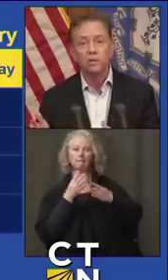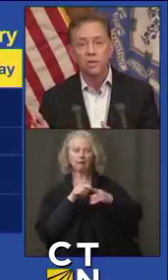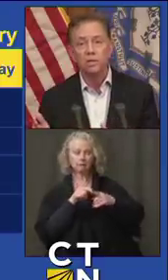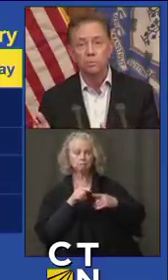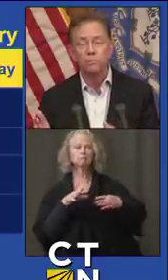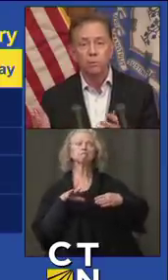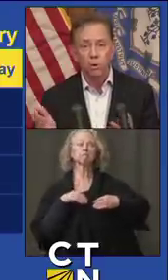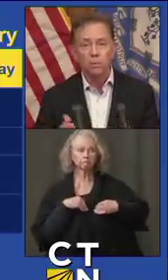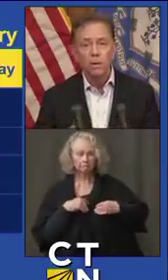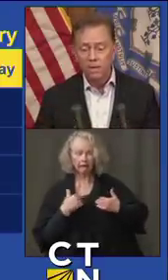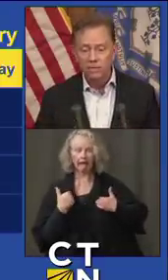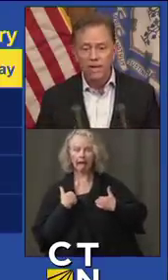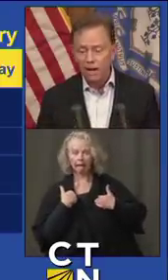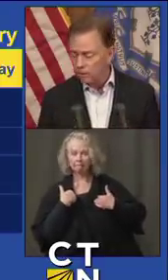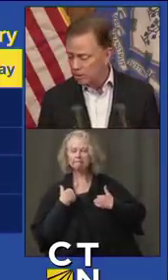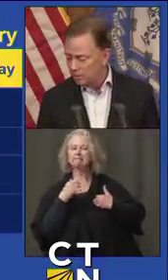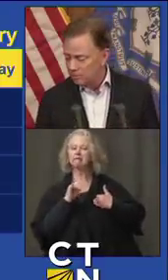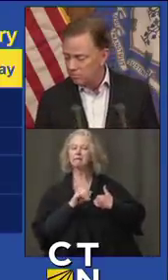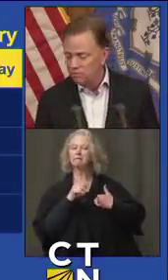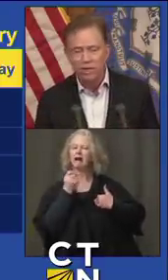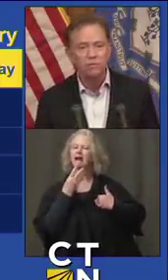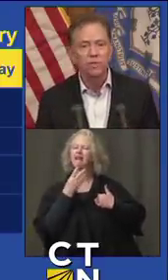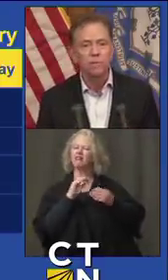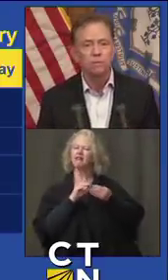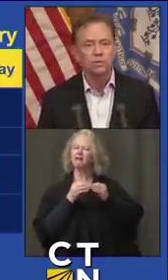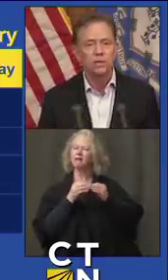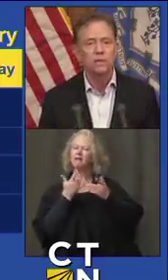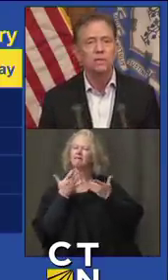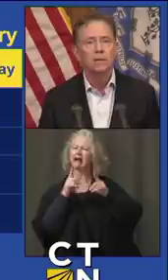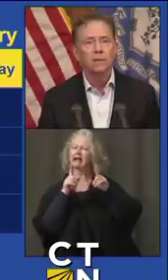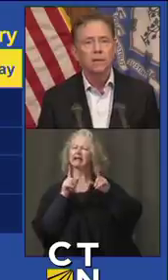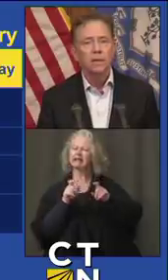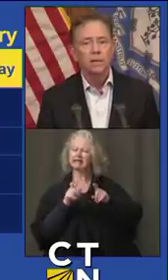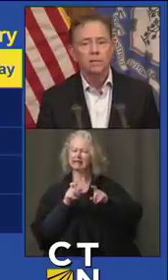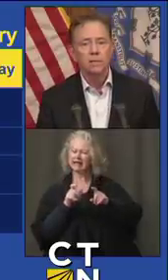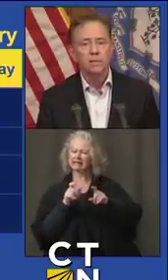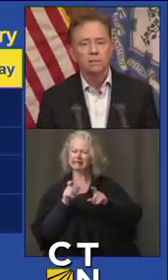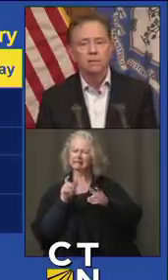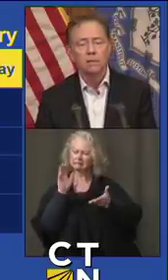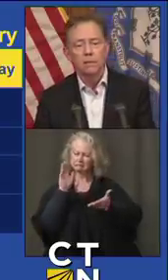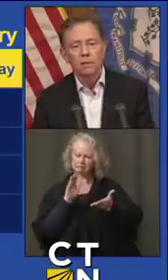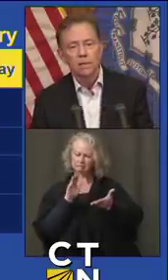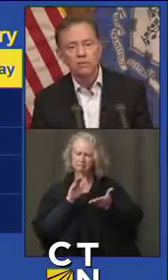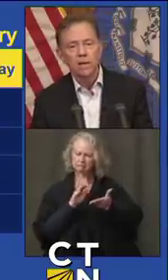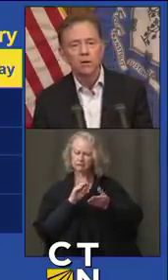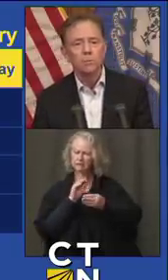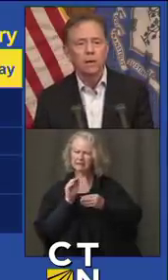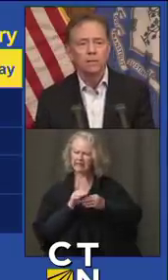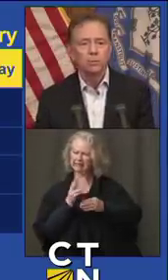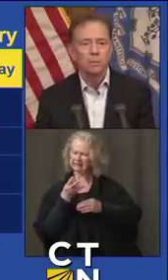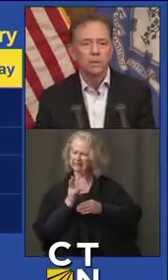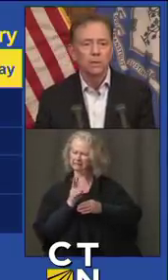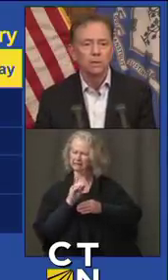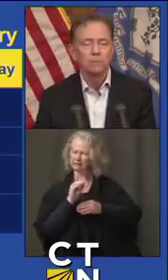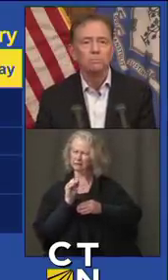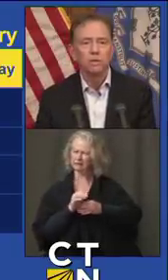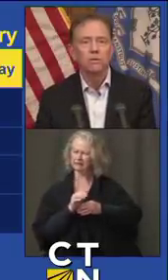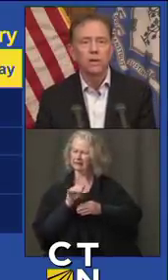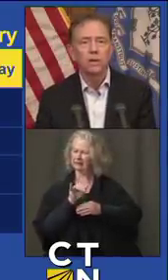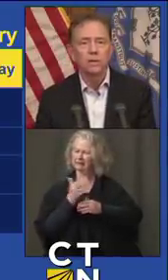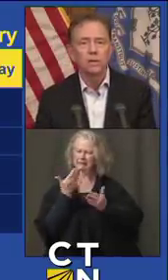percentage of the tests performed is down. It's about 17%. And that's counterbalanced by